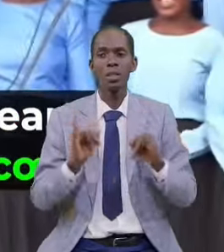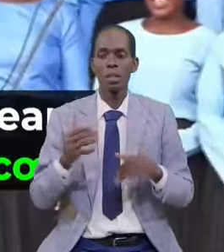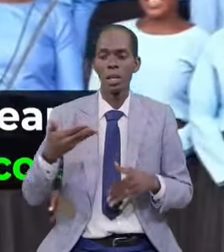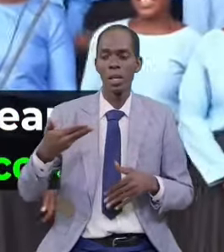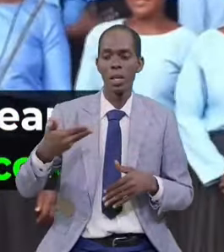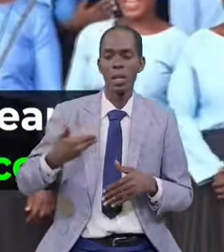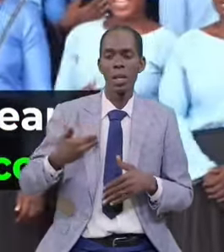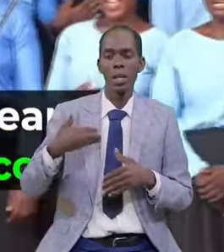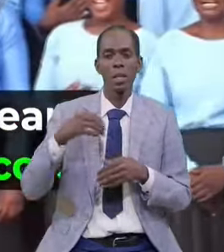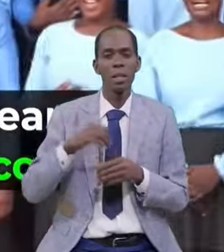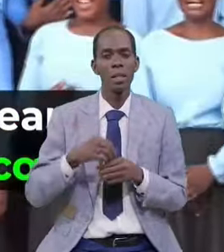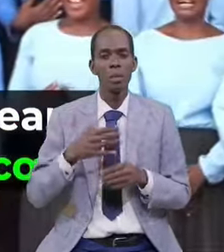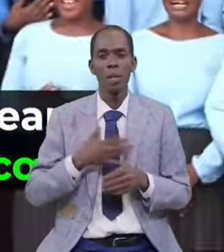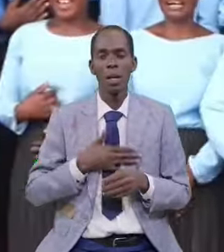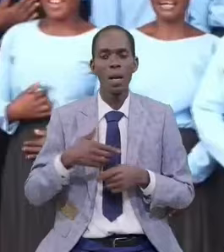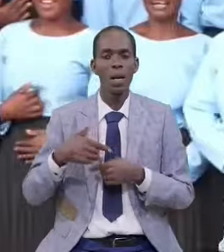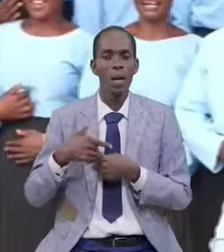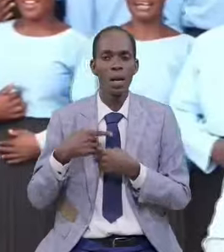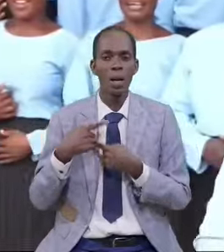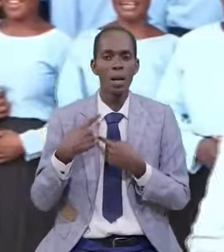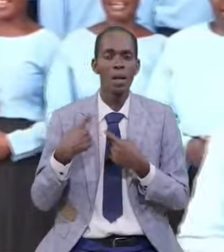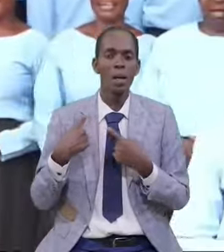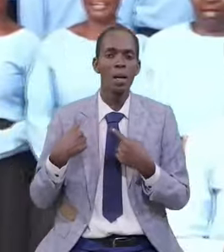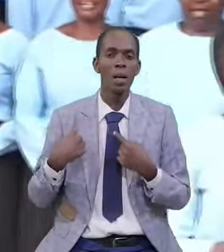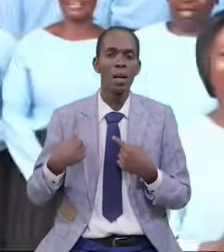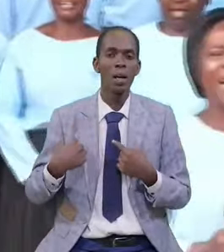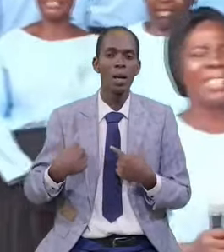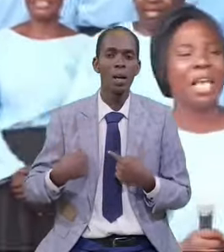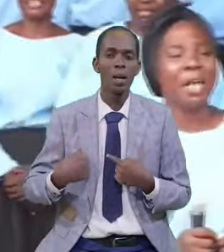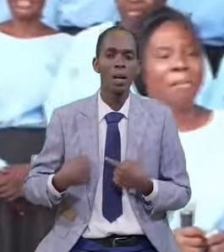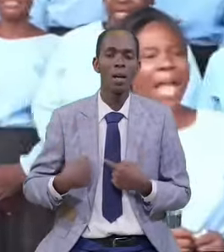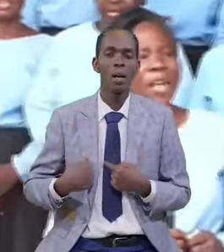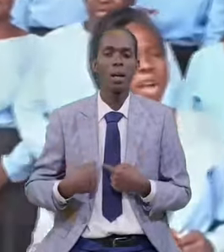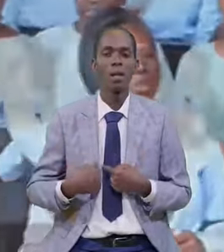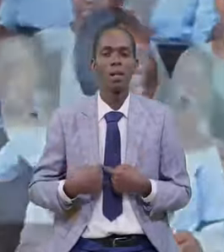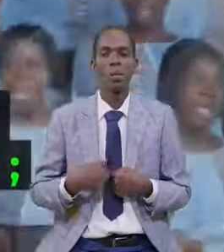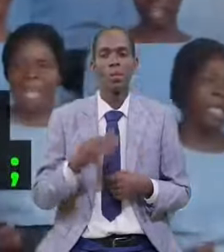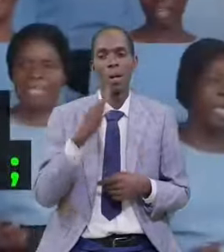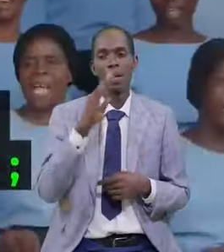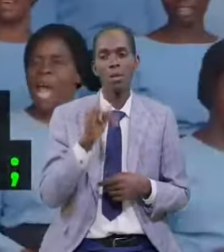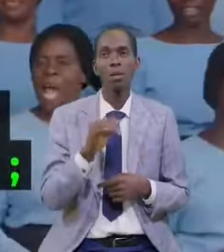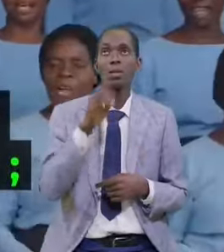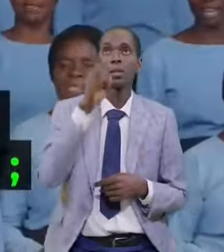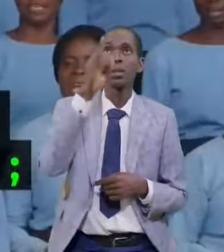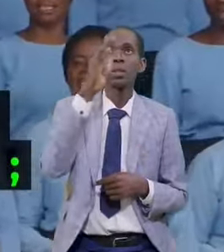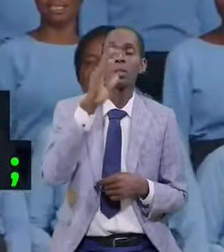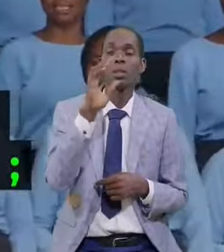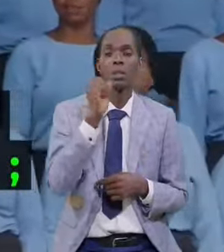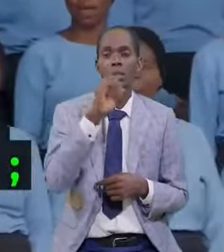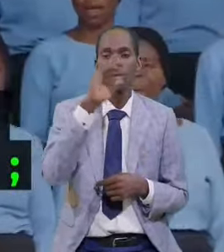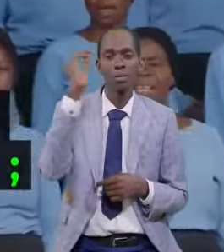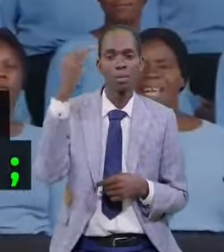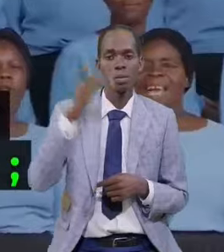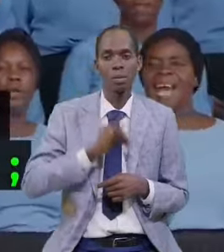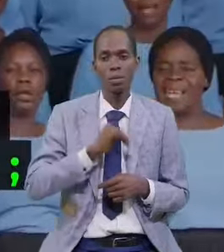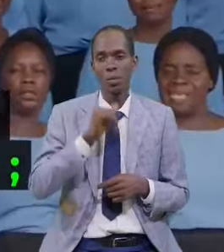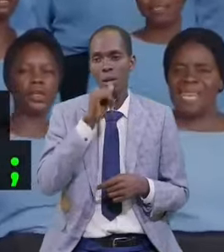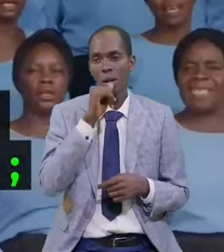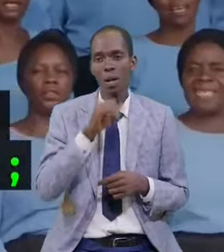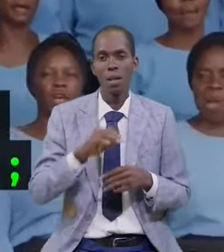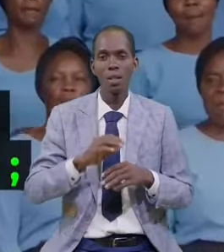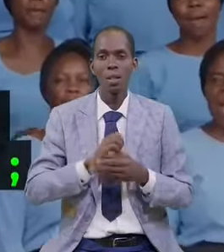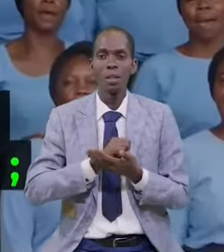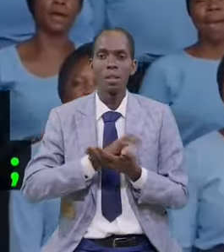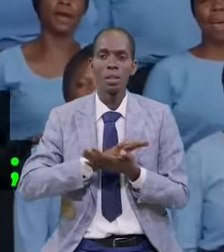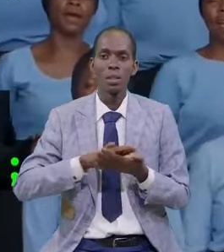don't in my heart I praise and stifi